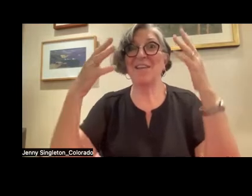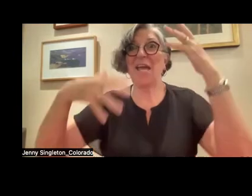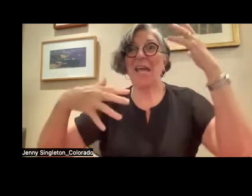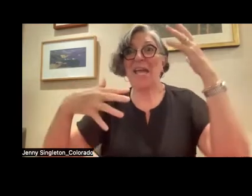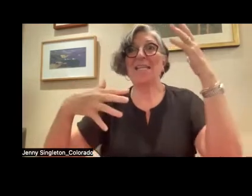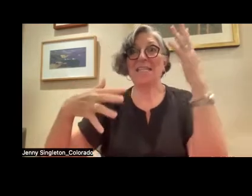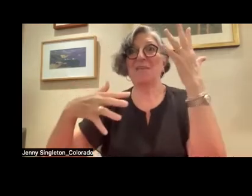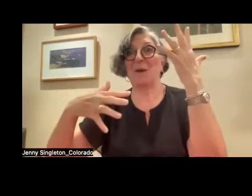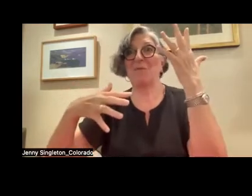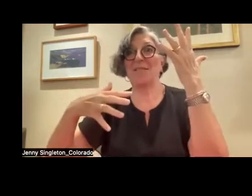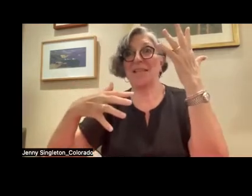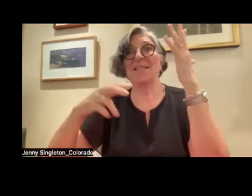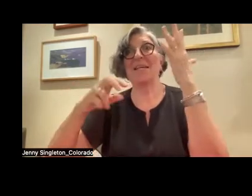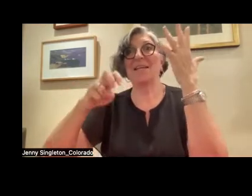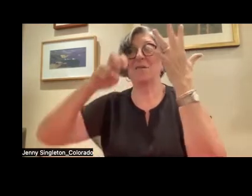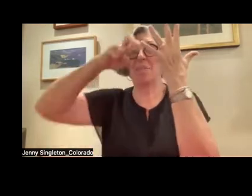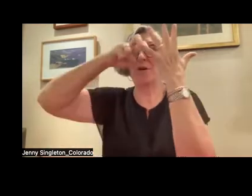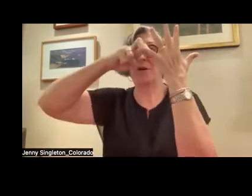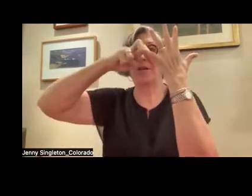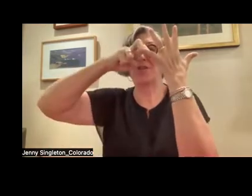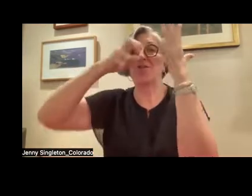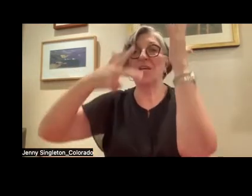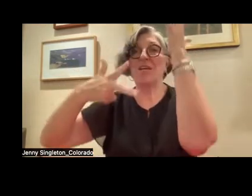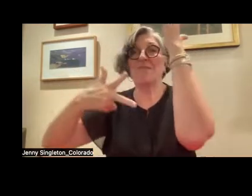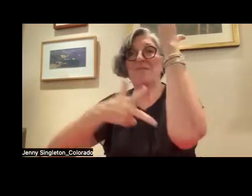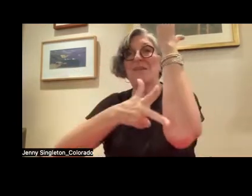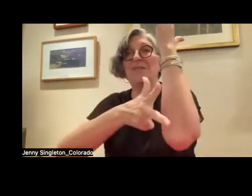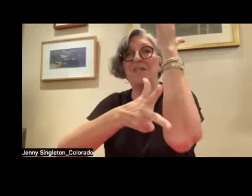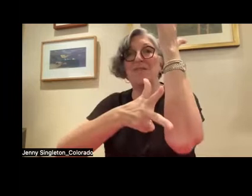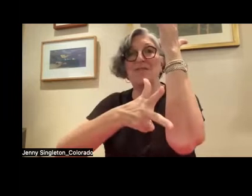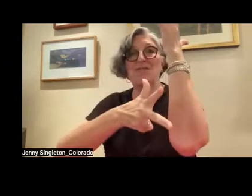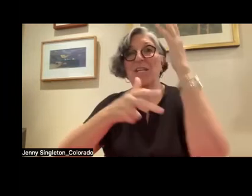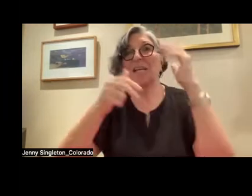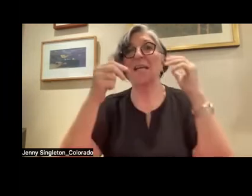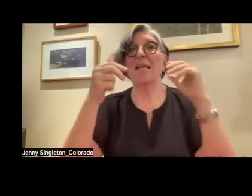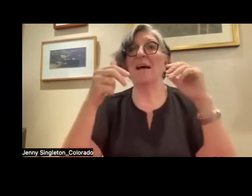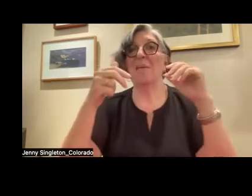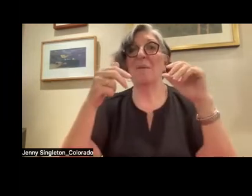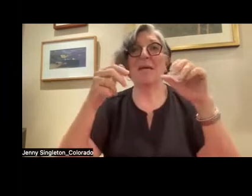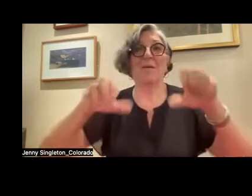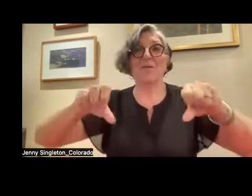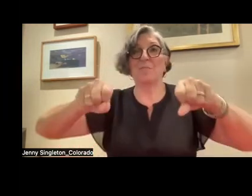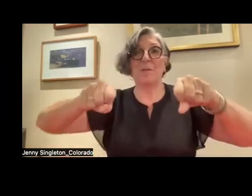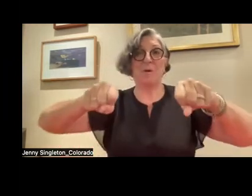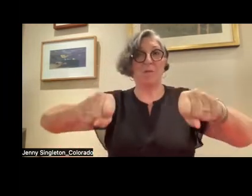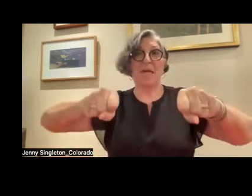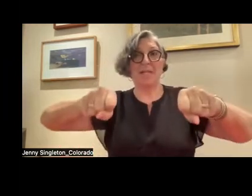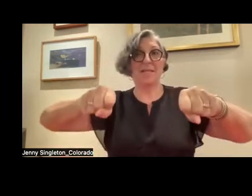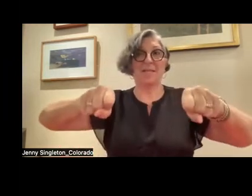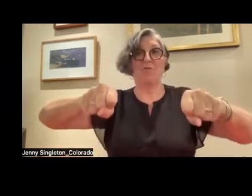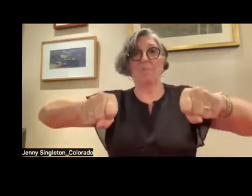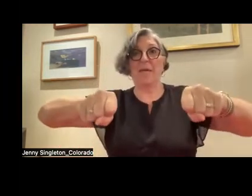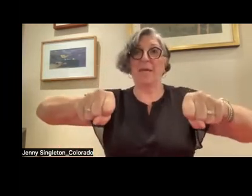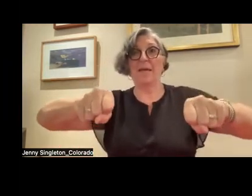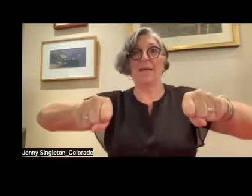can, each hand can represent, a bird in a tree or the vehicle near the tree. It can also be both